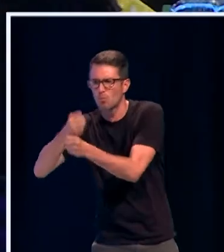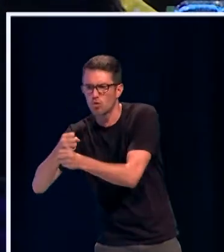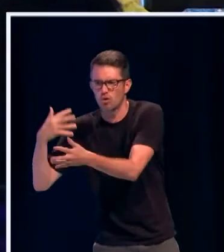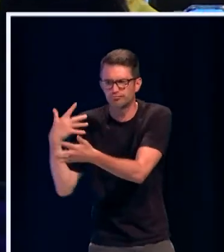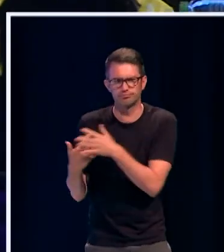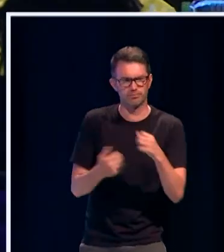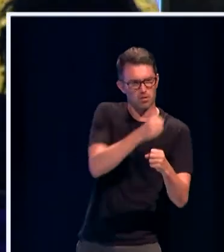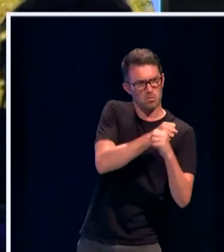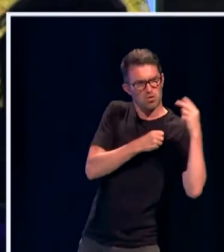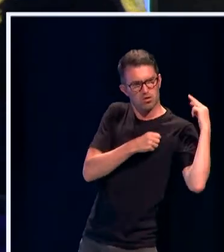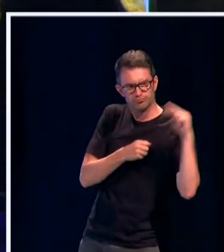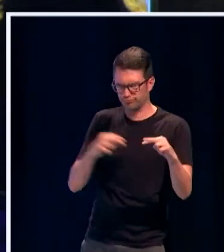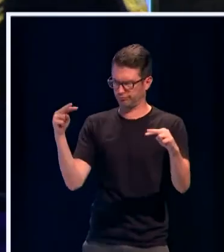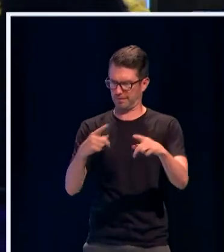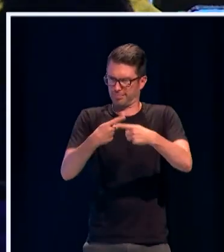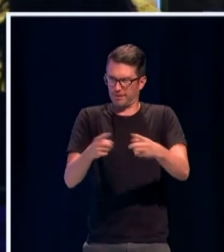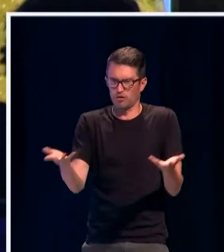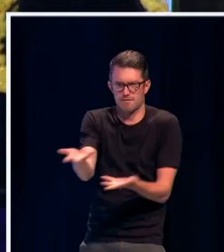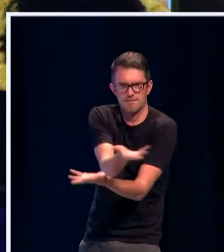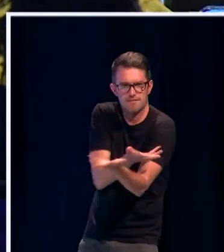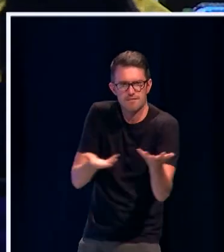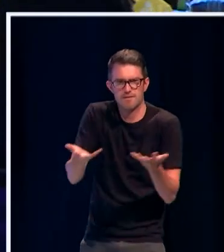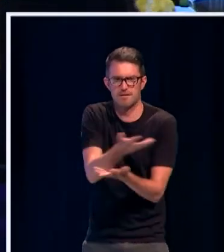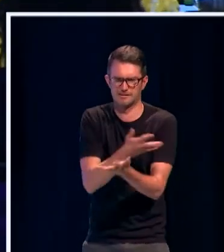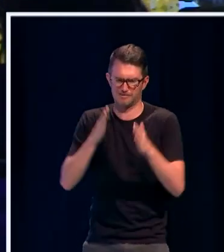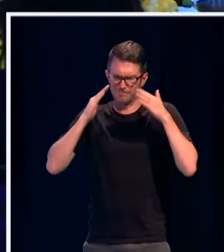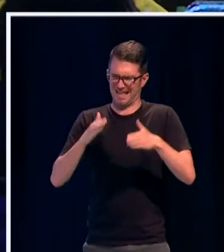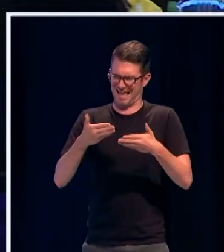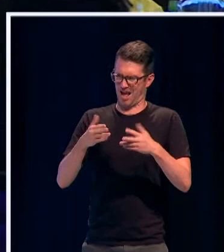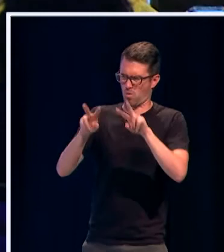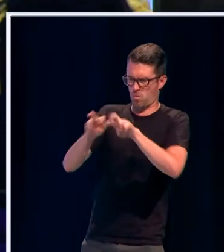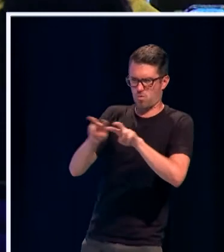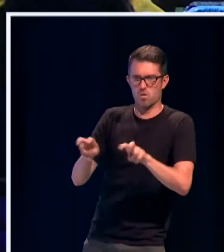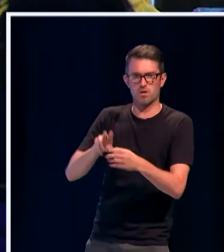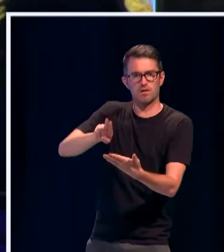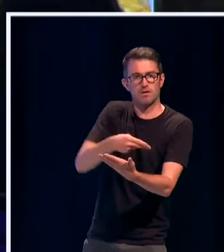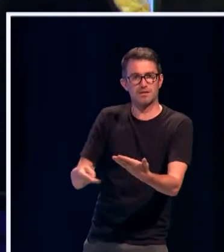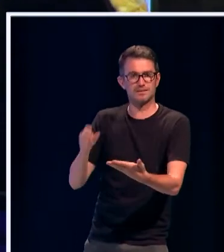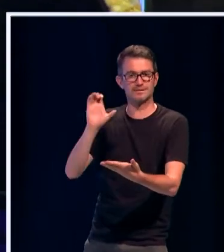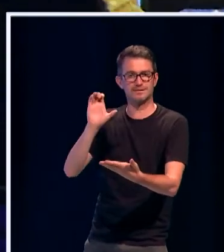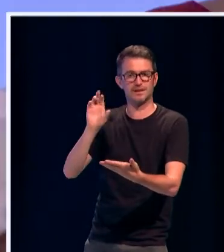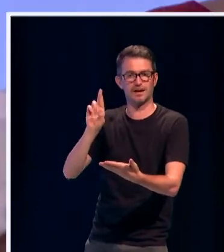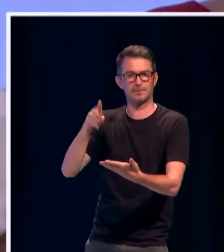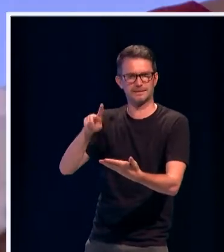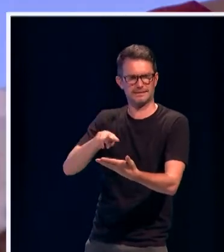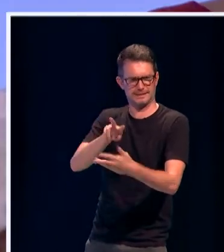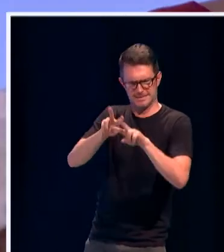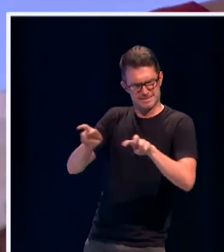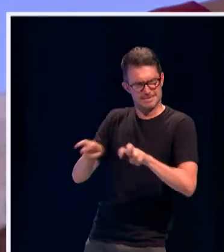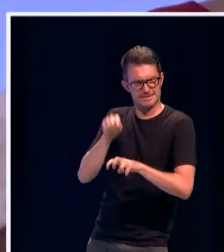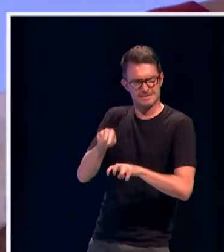the implementation of the CRPD in the open, criticizing each other.